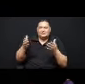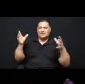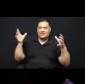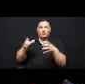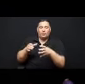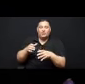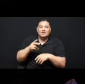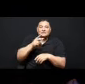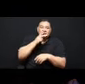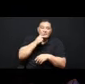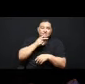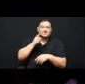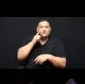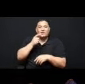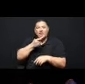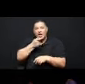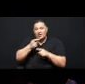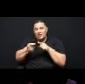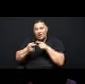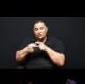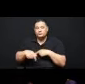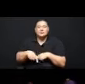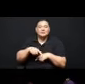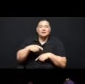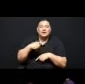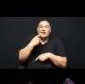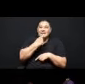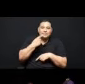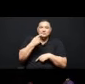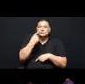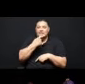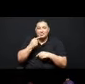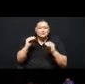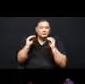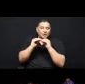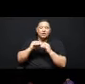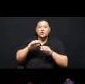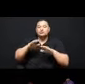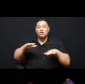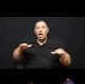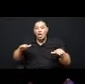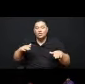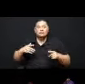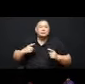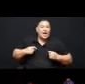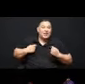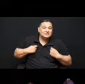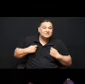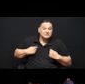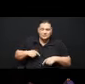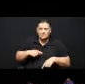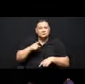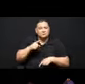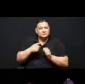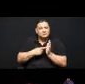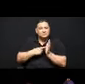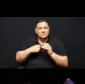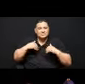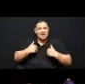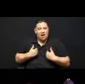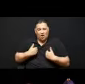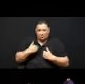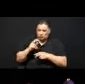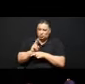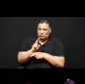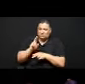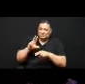to lips. Childhood to adolescence. Do you ever get tired of being used like that? Night after night? I